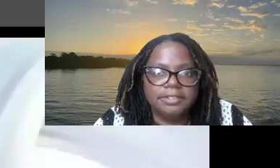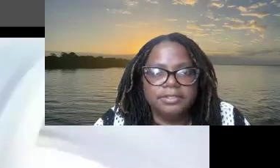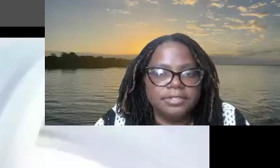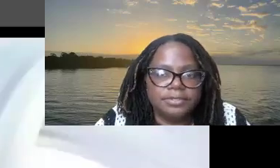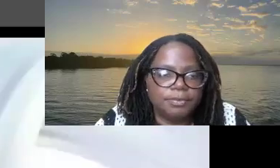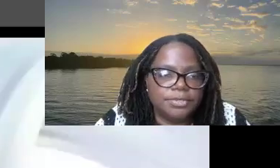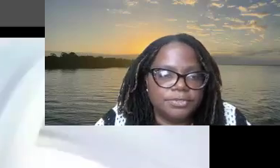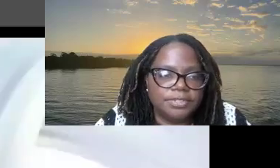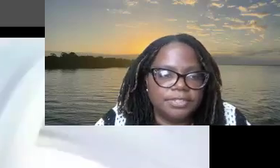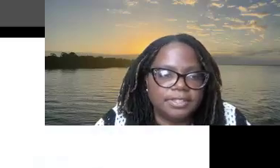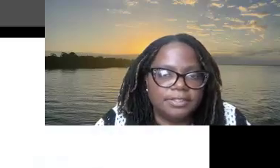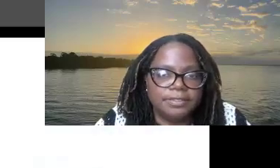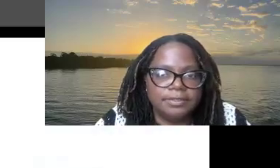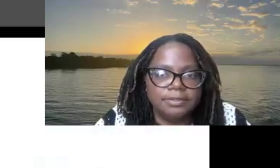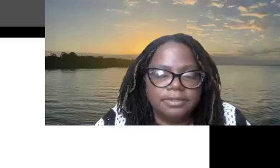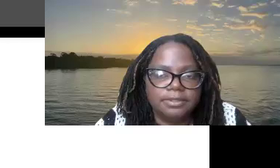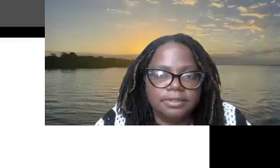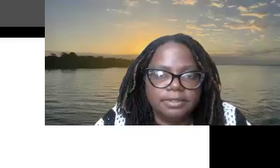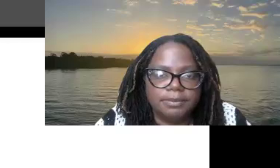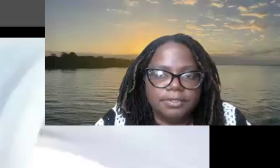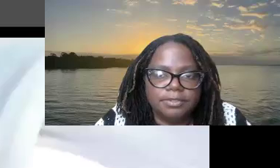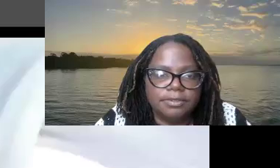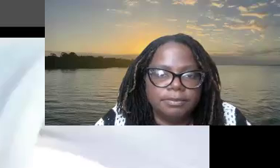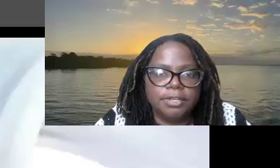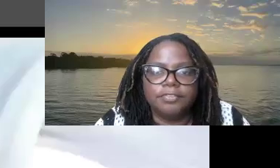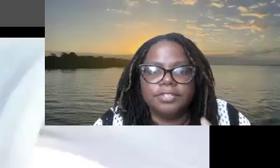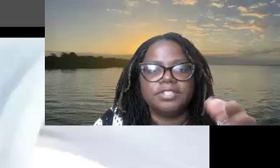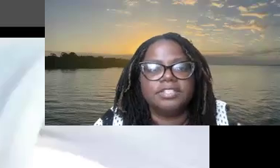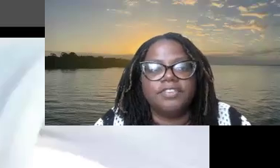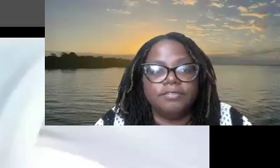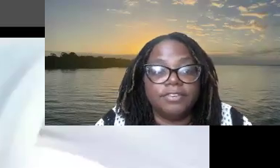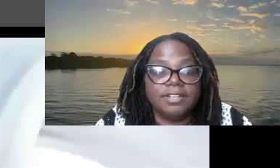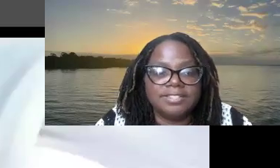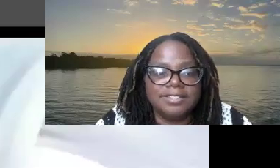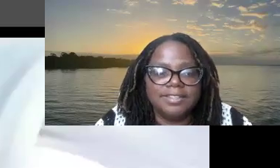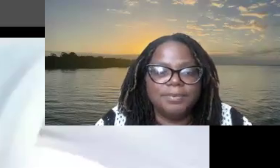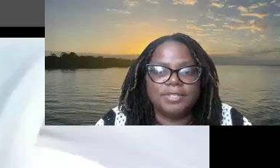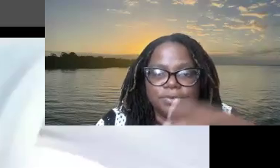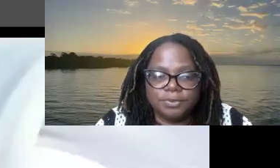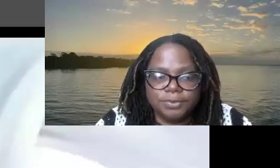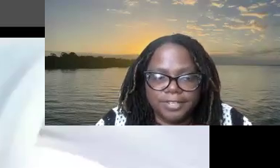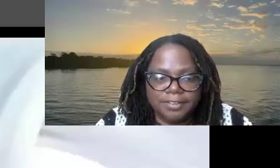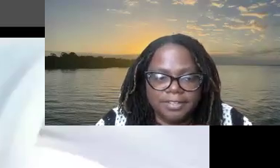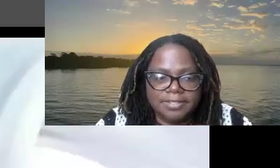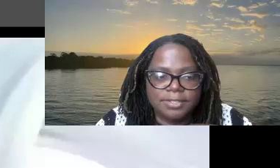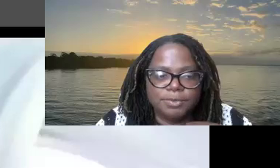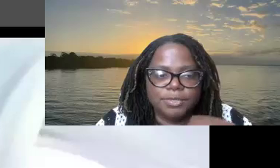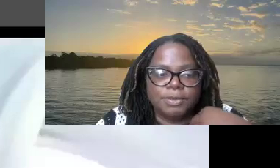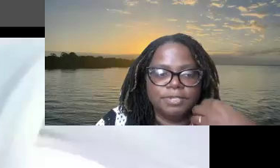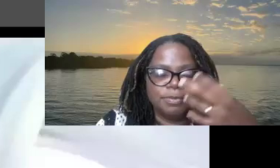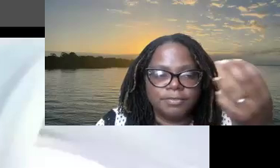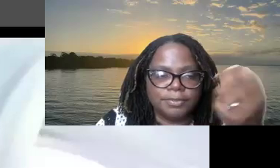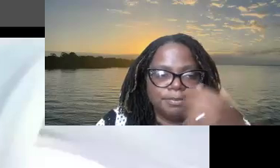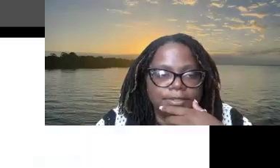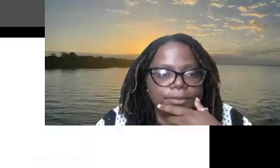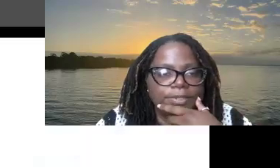And then these are numbers which you can look at later on. And the demography is significant for us because we're in a rural area. So the numbers